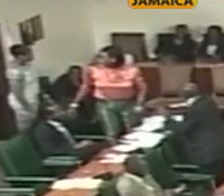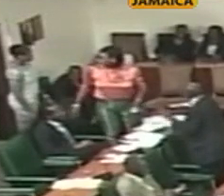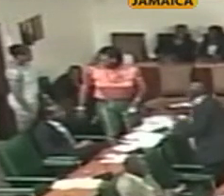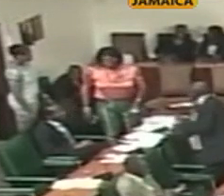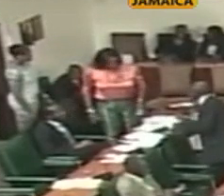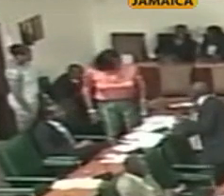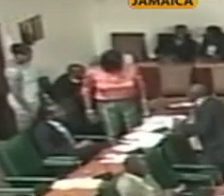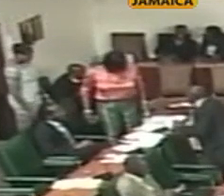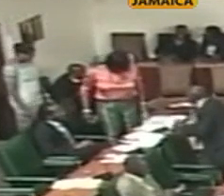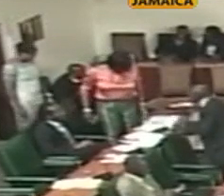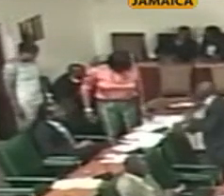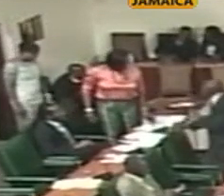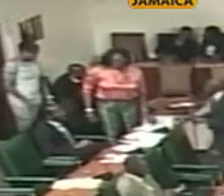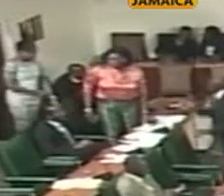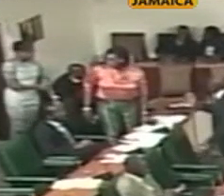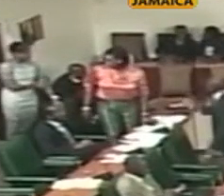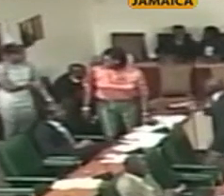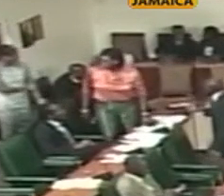4810.